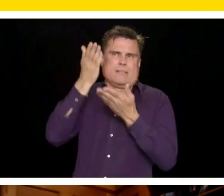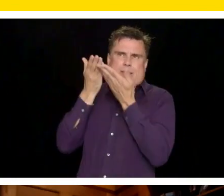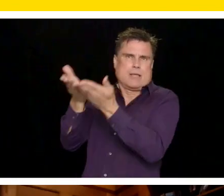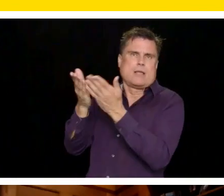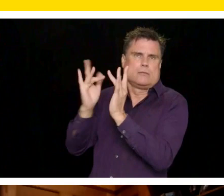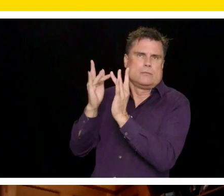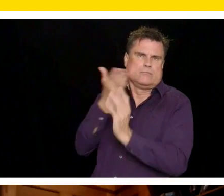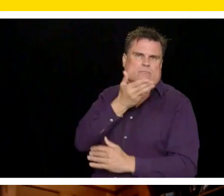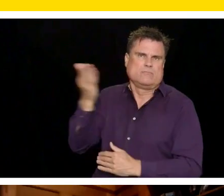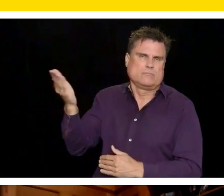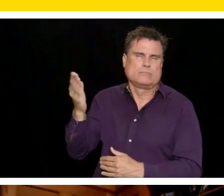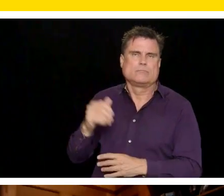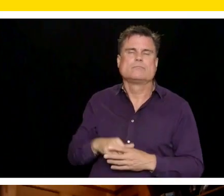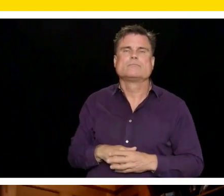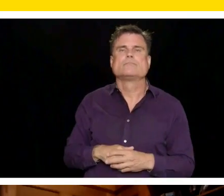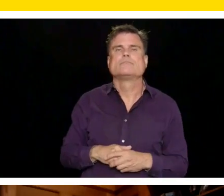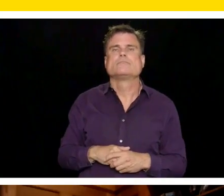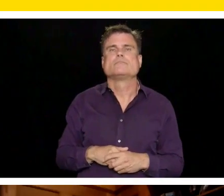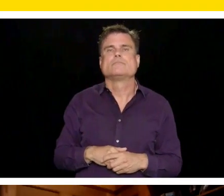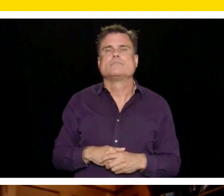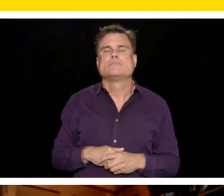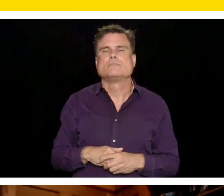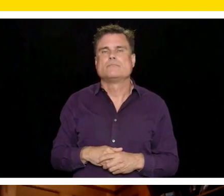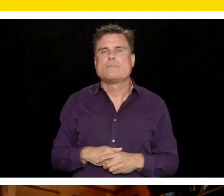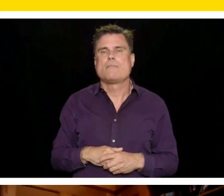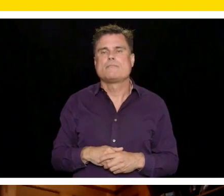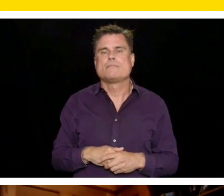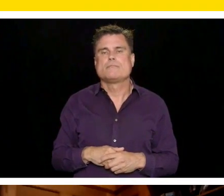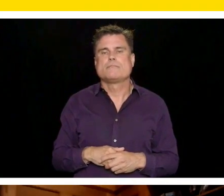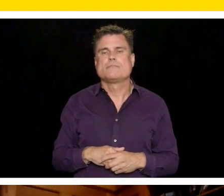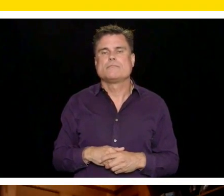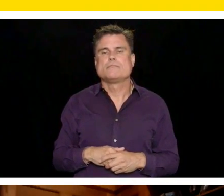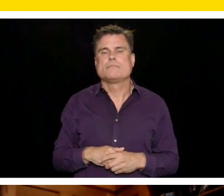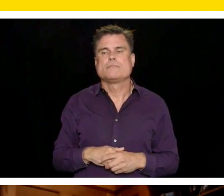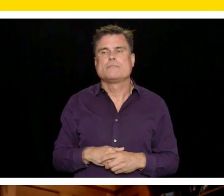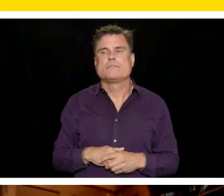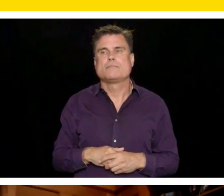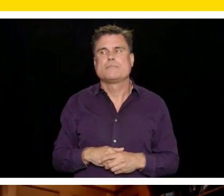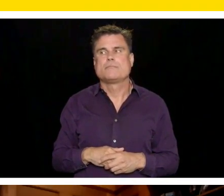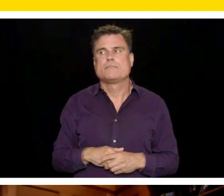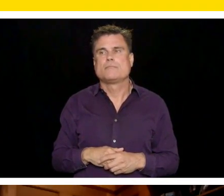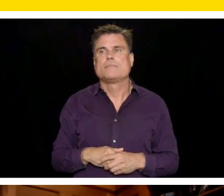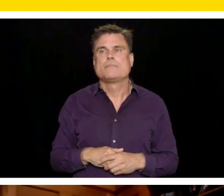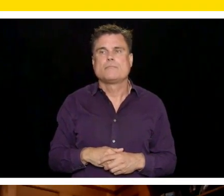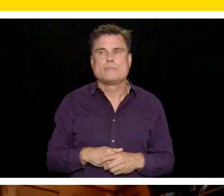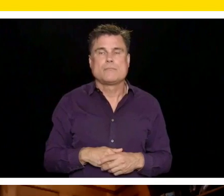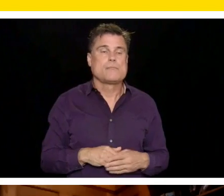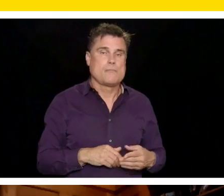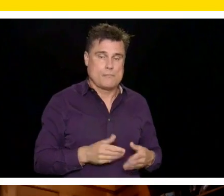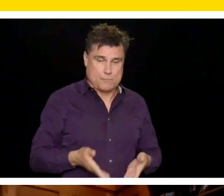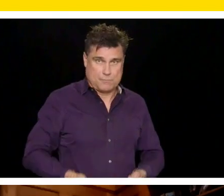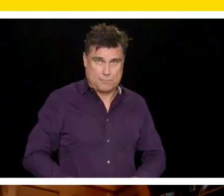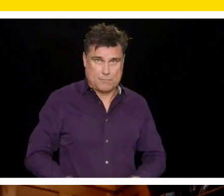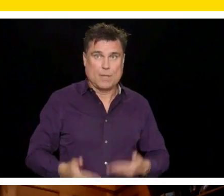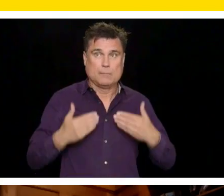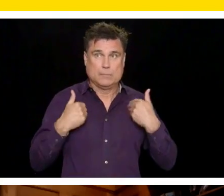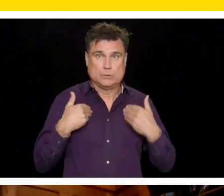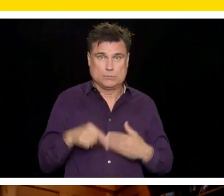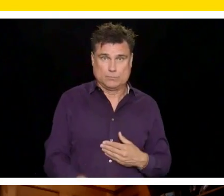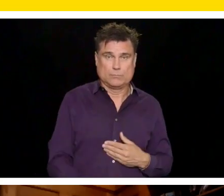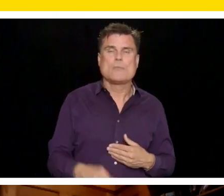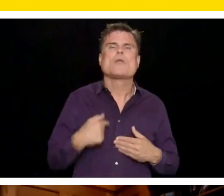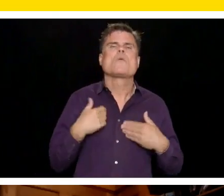BC's horn here, because there's so much out there. There's so many programs out there. The idea of retooling